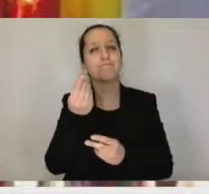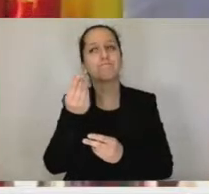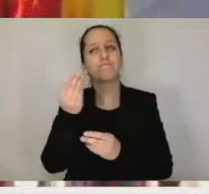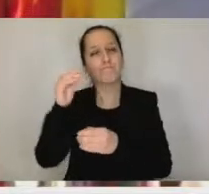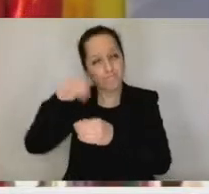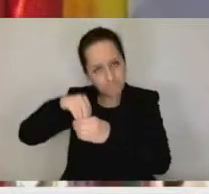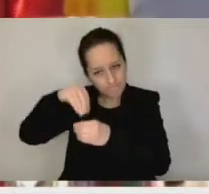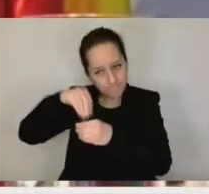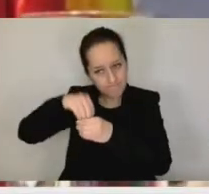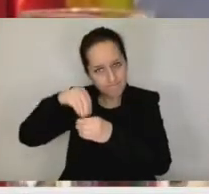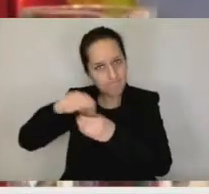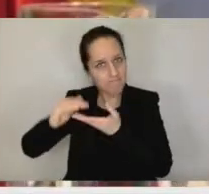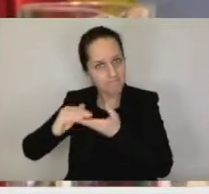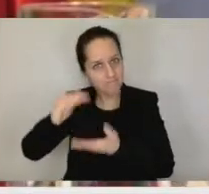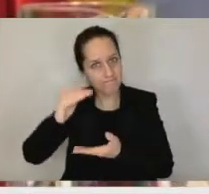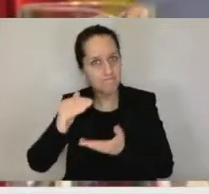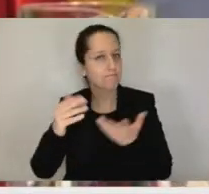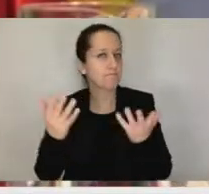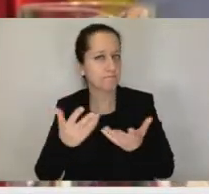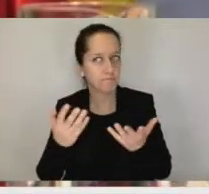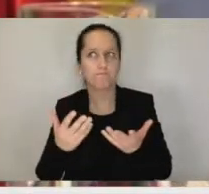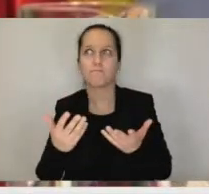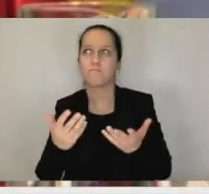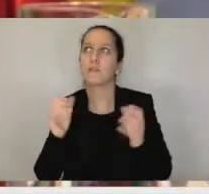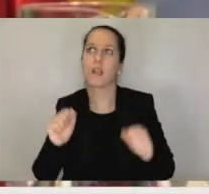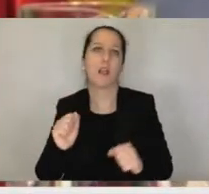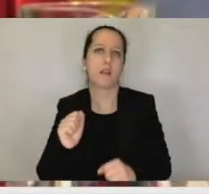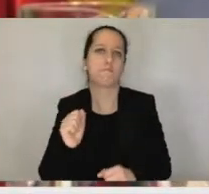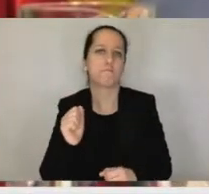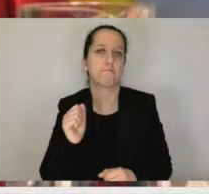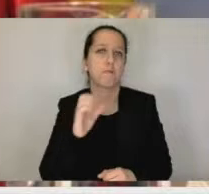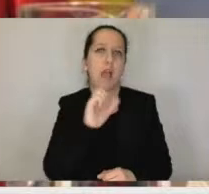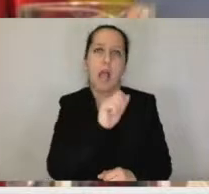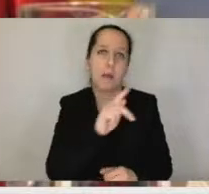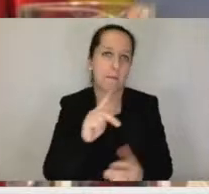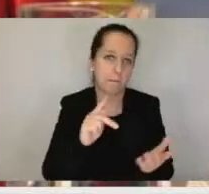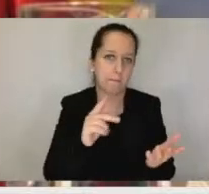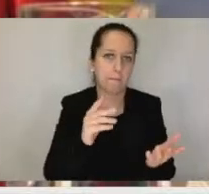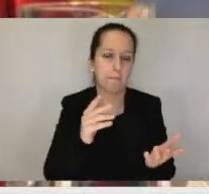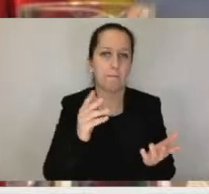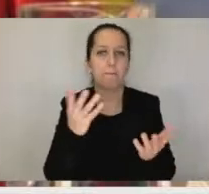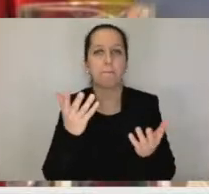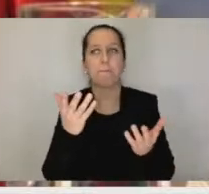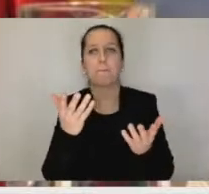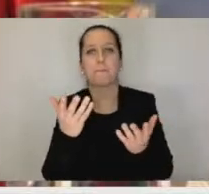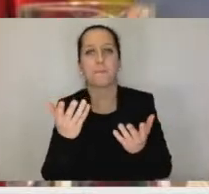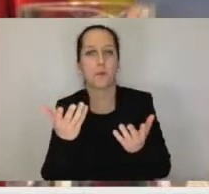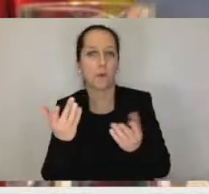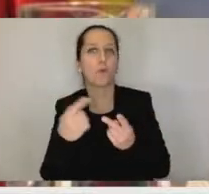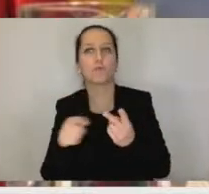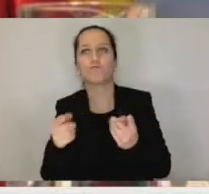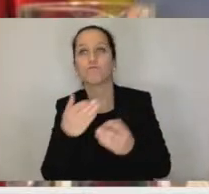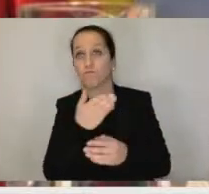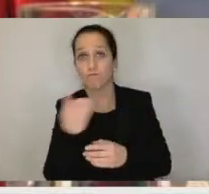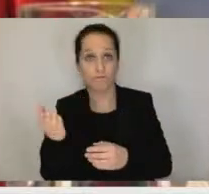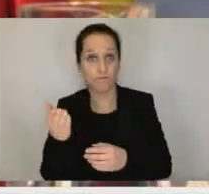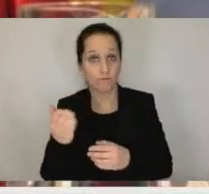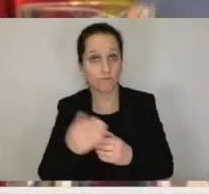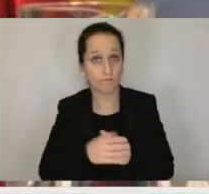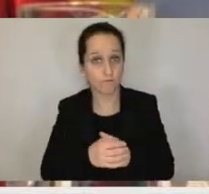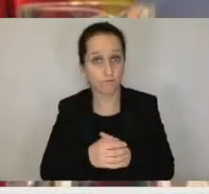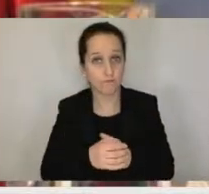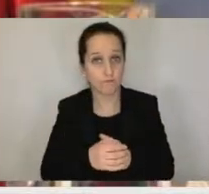nudges. I mean, any of you who've ever had a Fitbit or a Garmin watch that tries to get you to